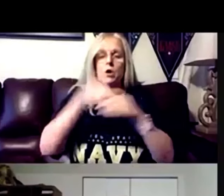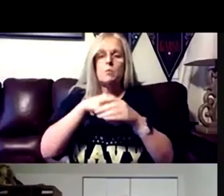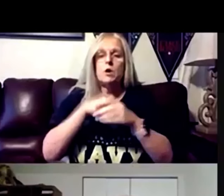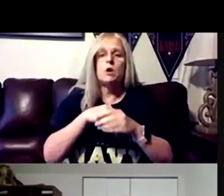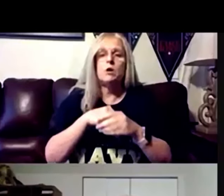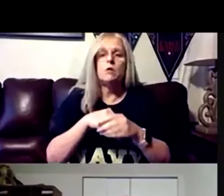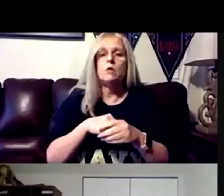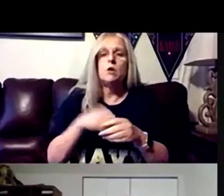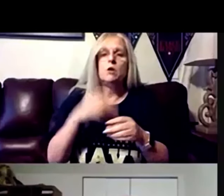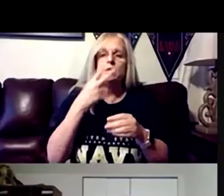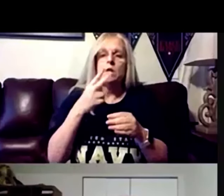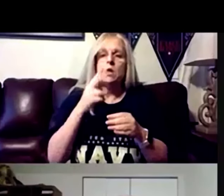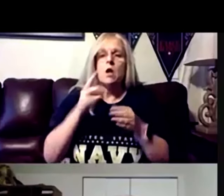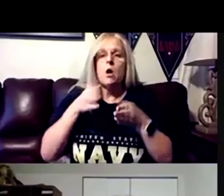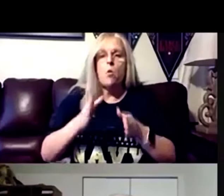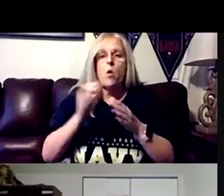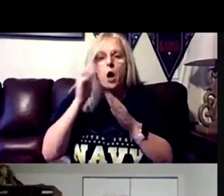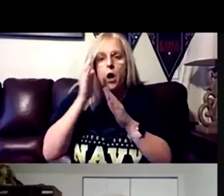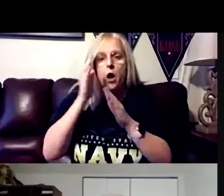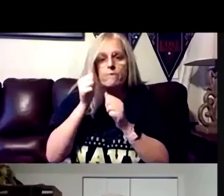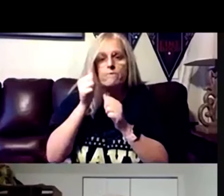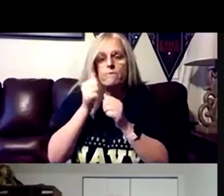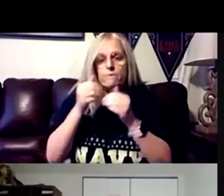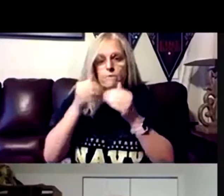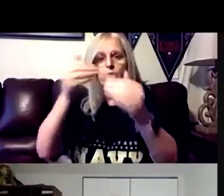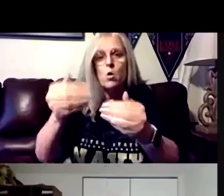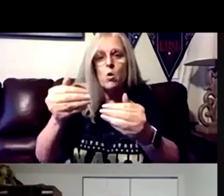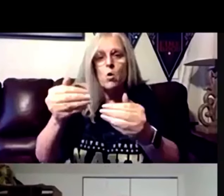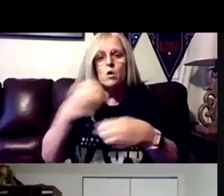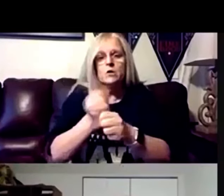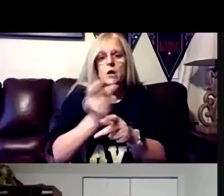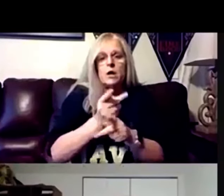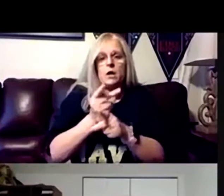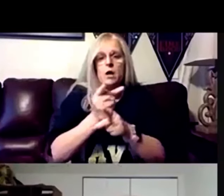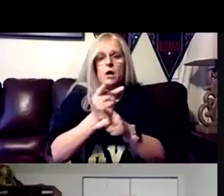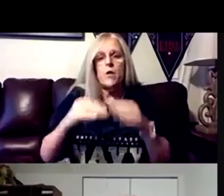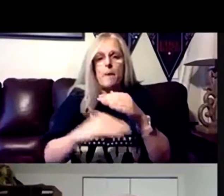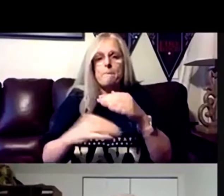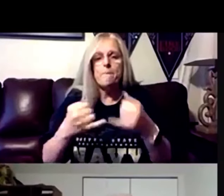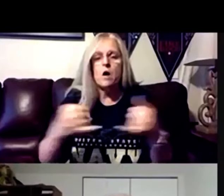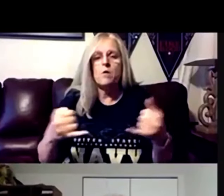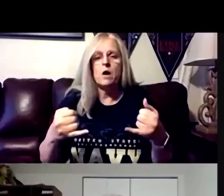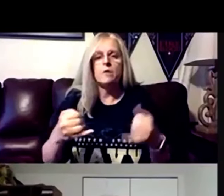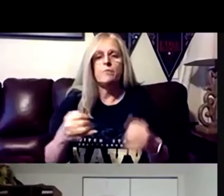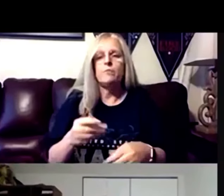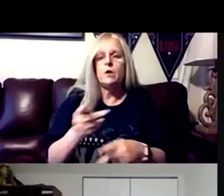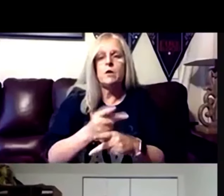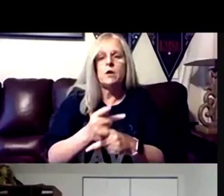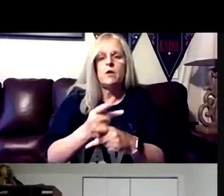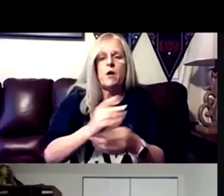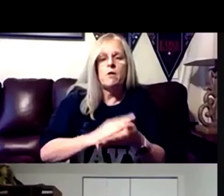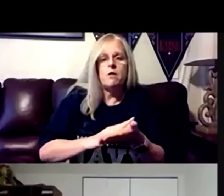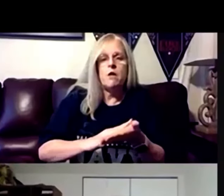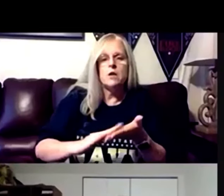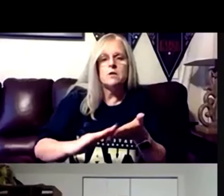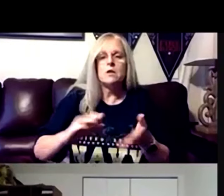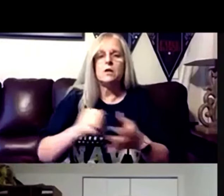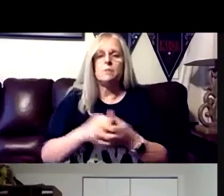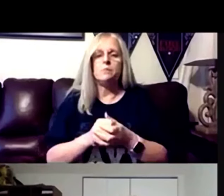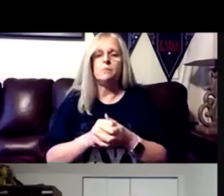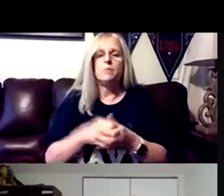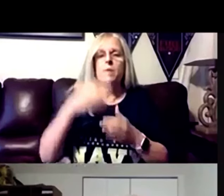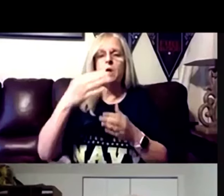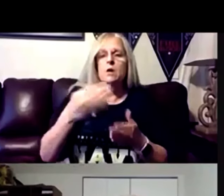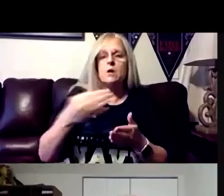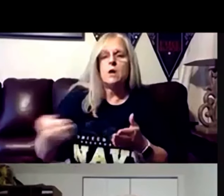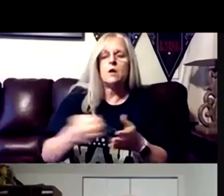way forward to actually take care of that bottom line and take care of it very, very nicely. The next thing is you